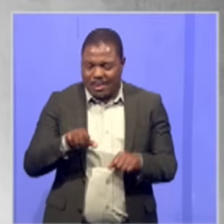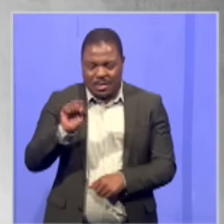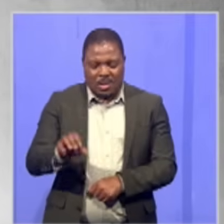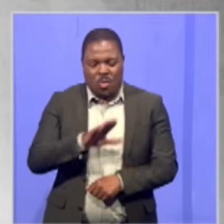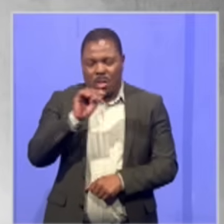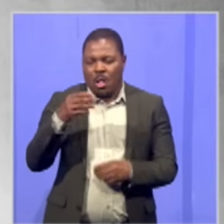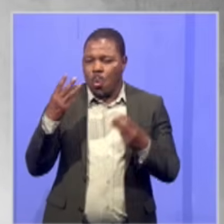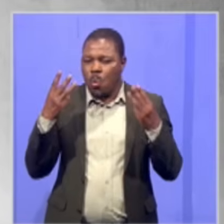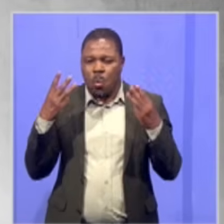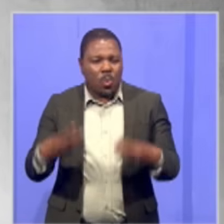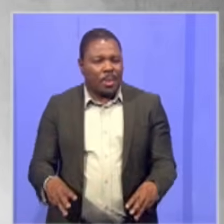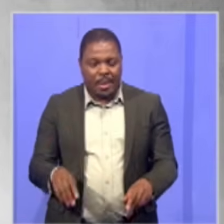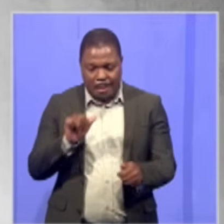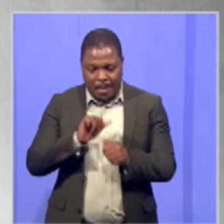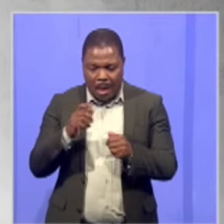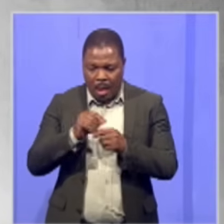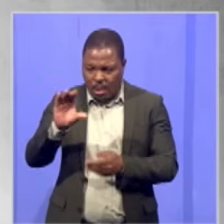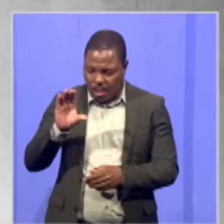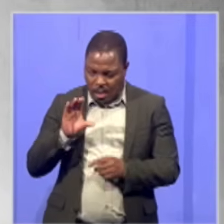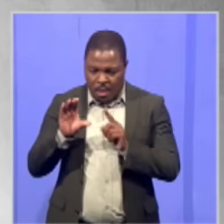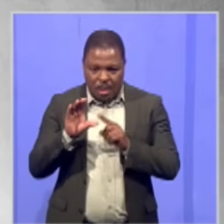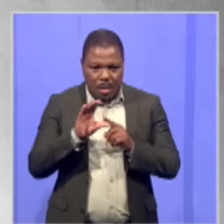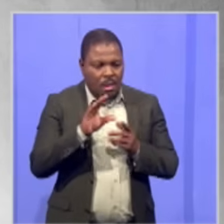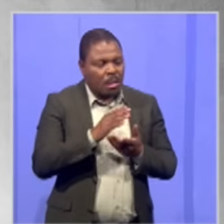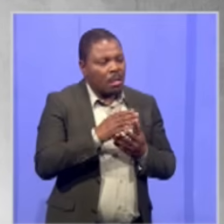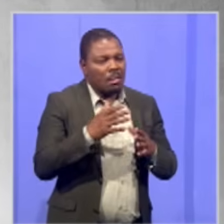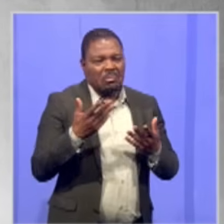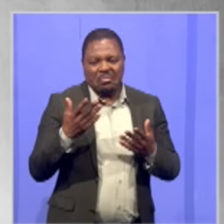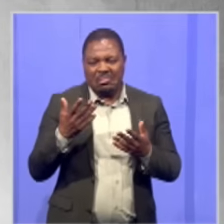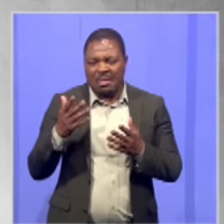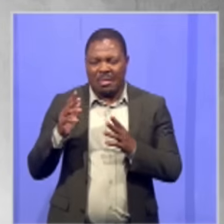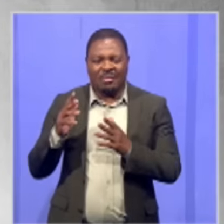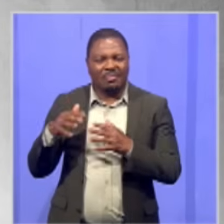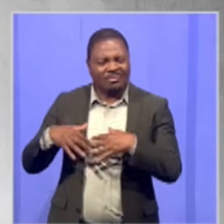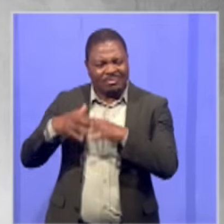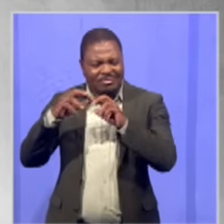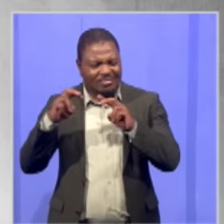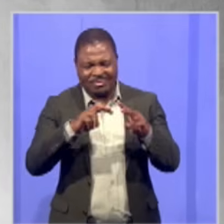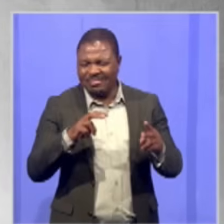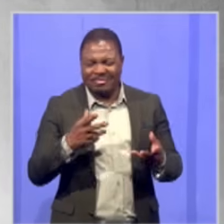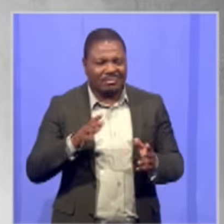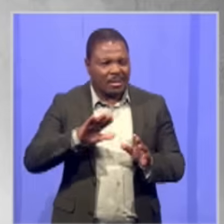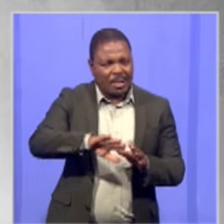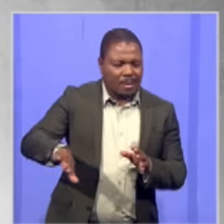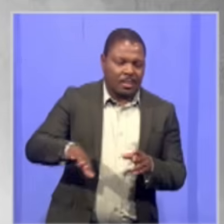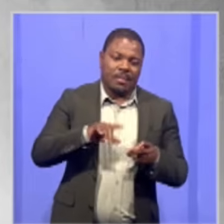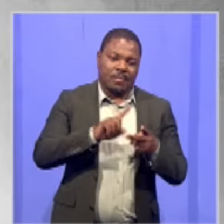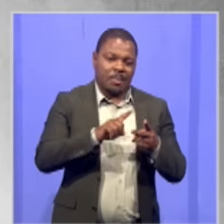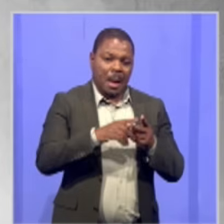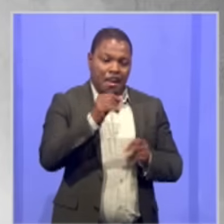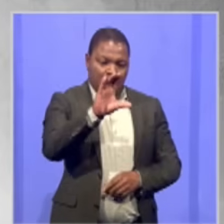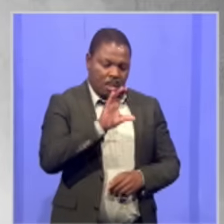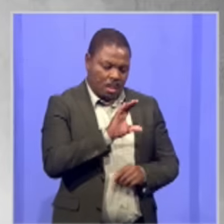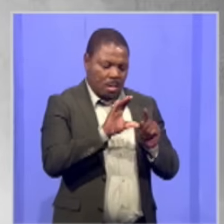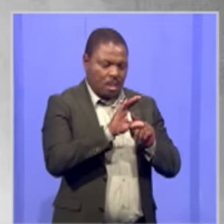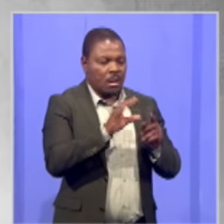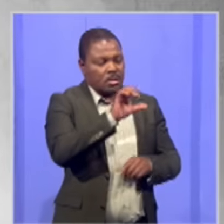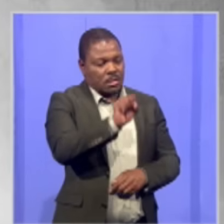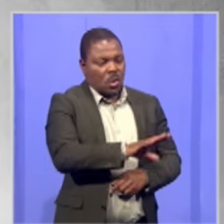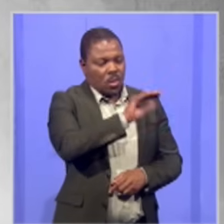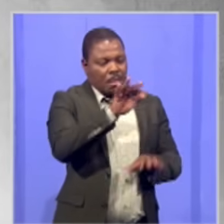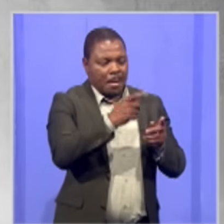Borwa nka go tsere mašhele wa ya mantši ba senya ka go hlola di-commission tse le gore a di re tswele mogolo jalo ka bodudi ba naga ba bela badudi ba